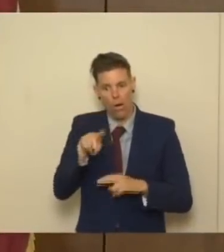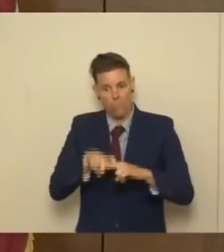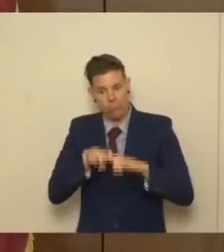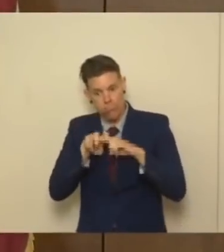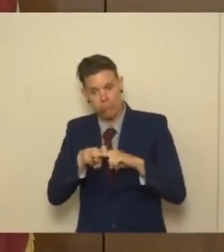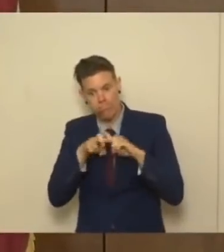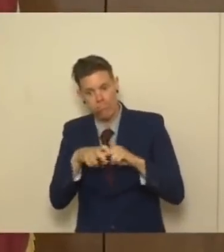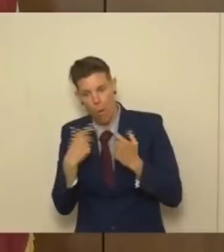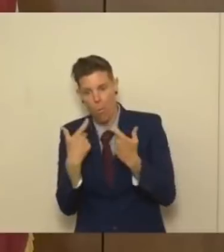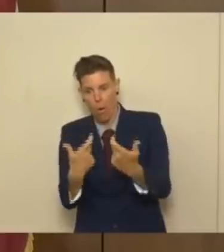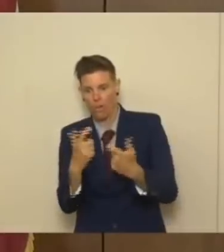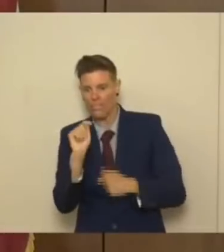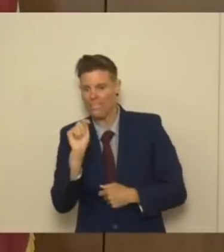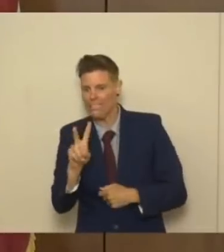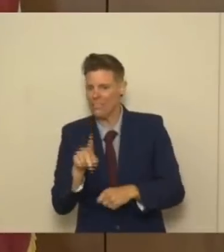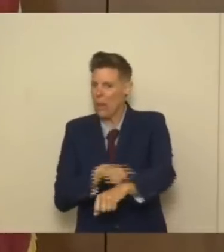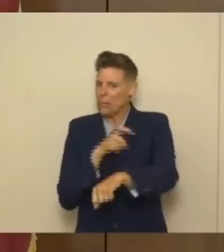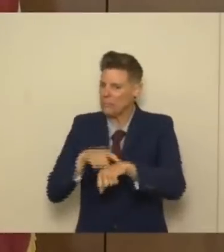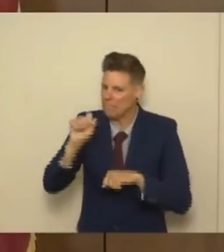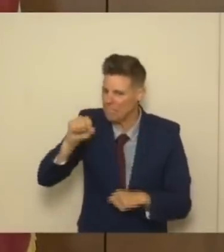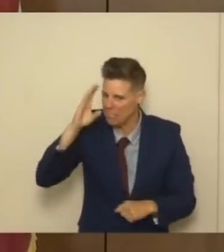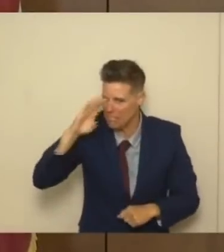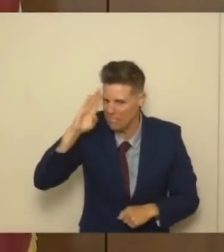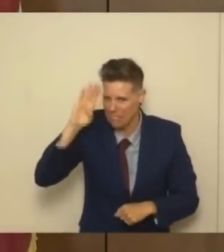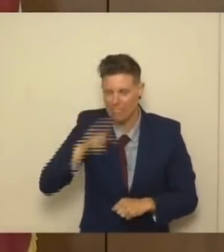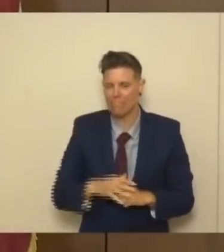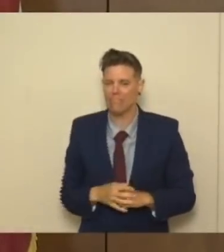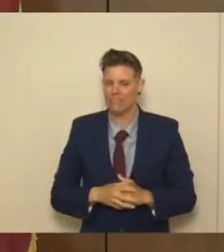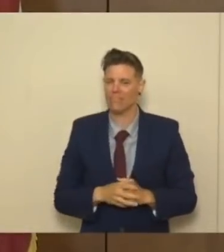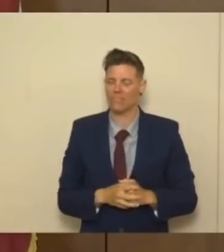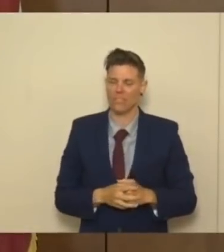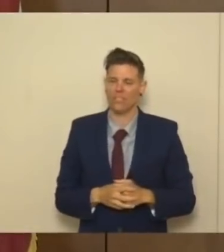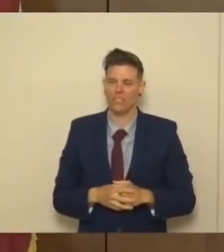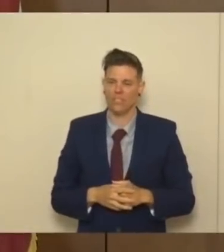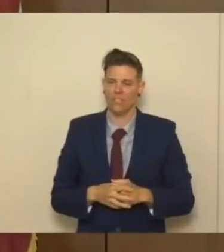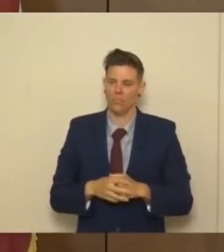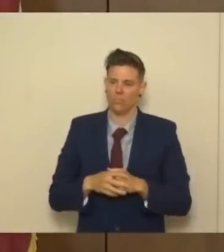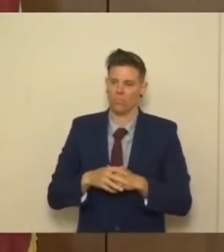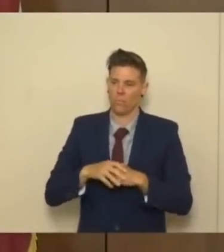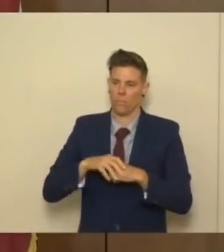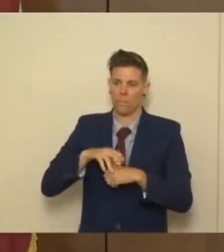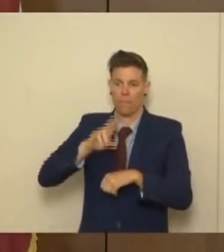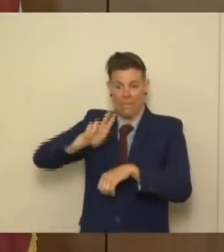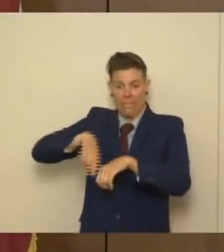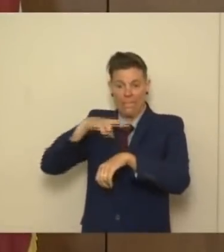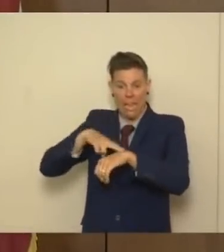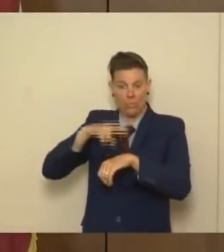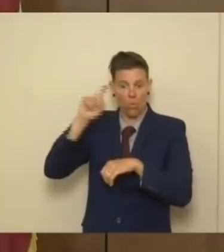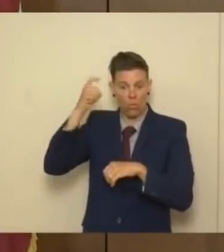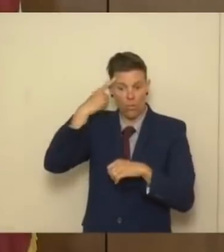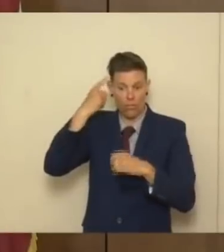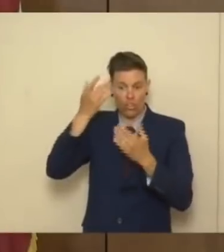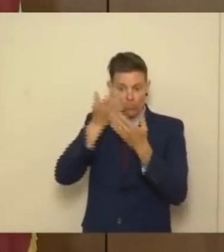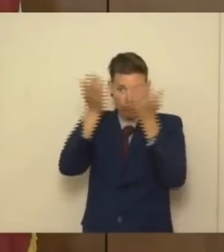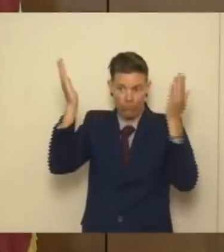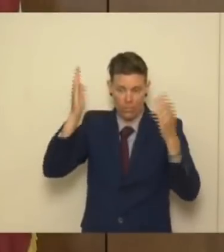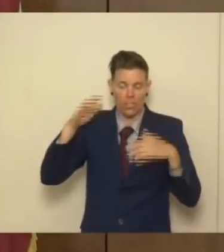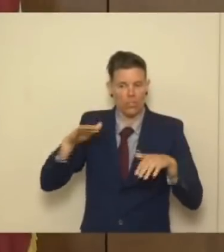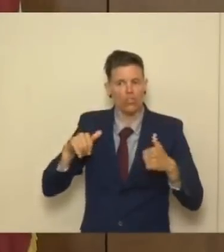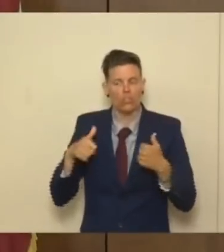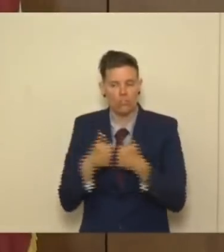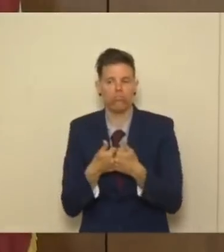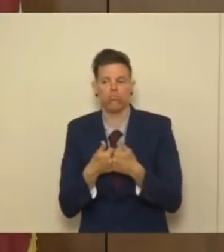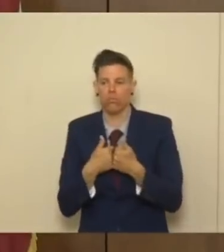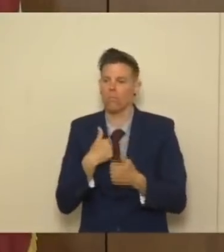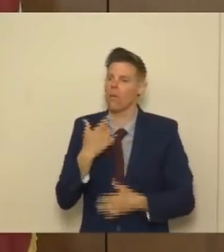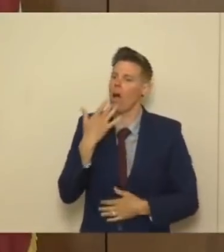The governor's bipartisan, National Governors Association, I'm lucky enough to be part of that leadership team, call it the executive